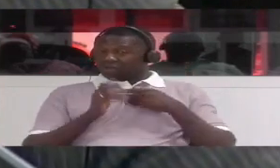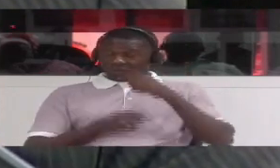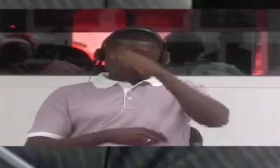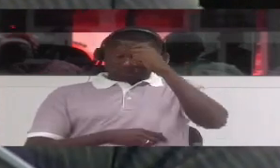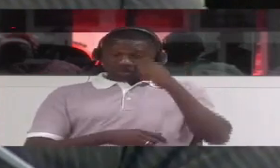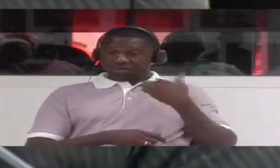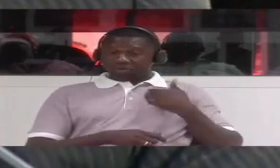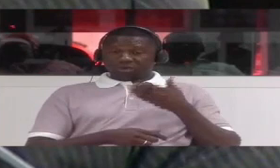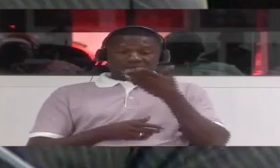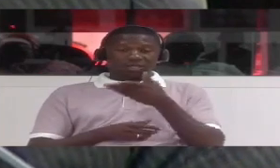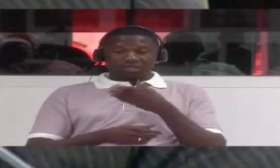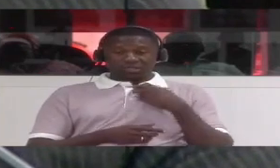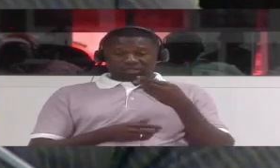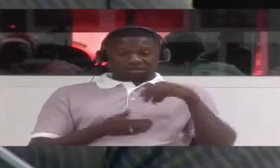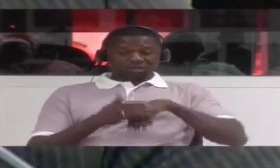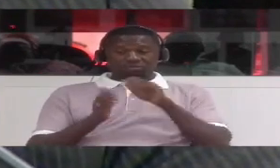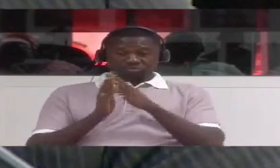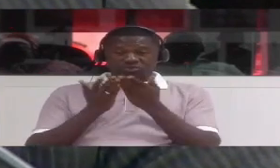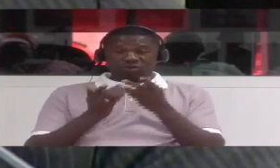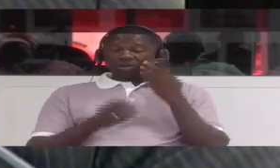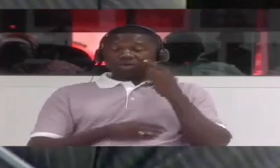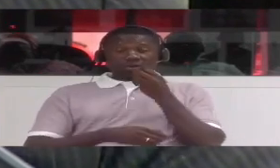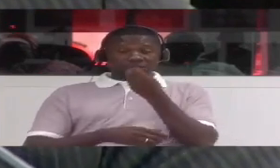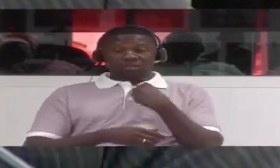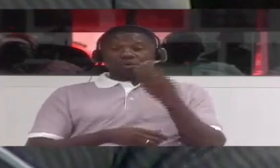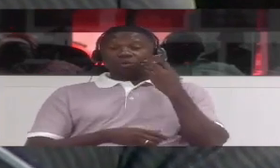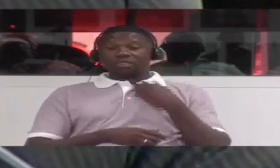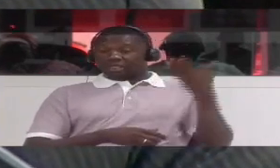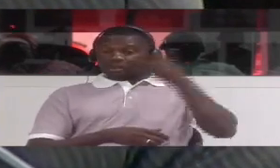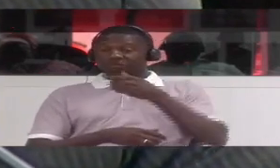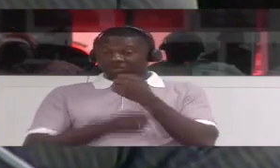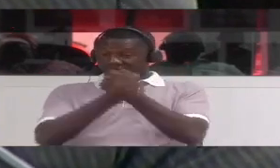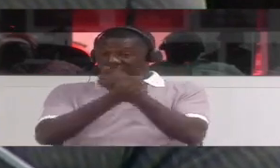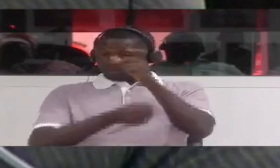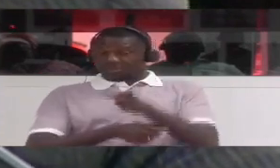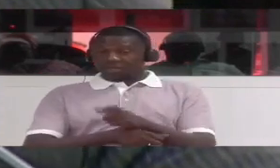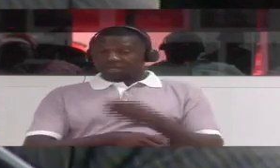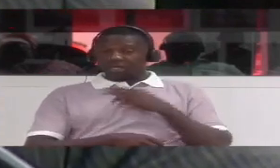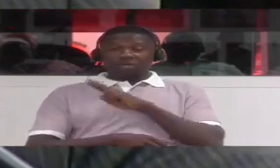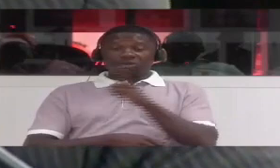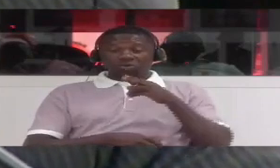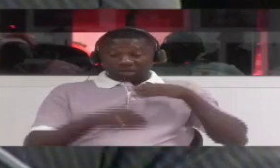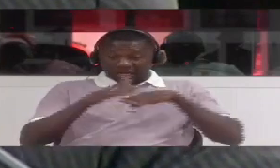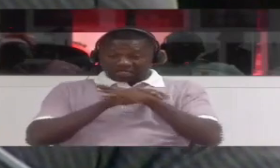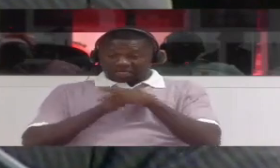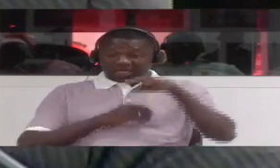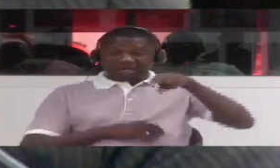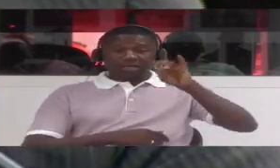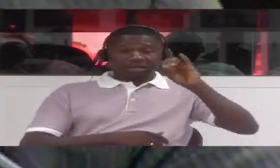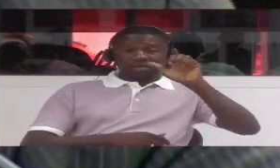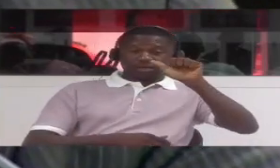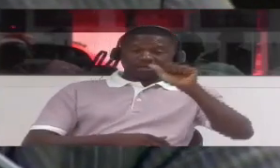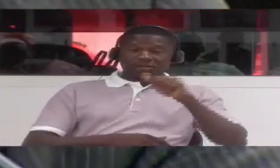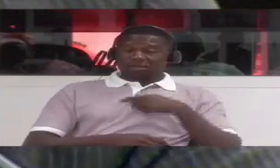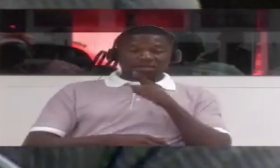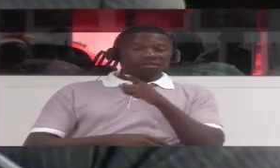etc. I was told that whenever they came for a detainee and they didn't enter the NIA, then there's